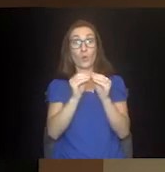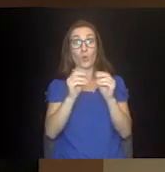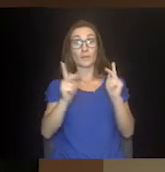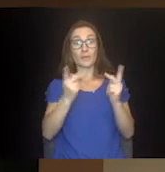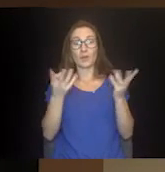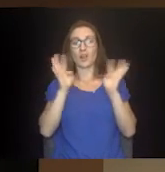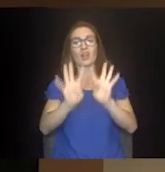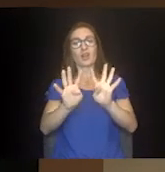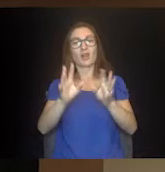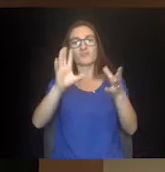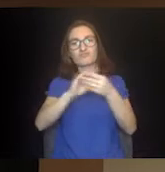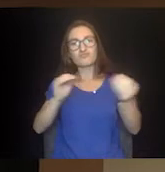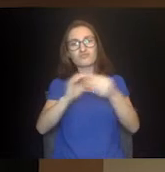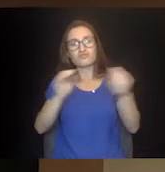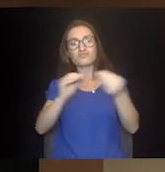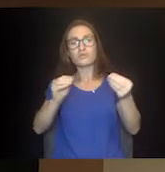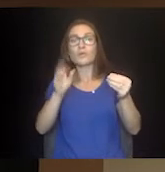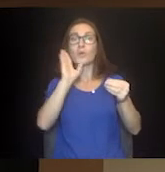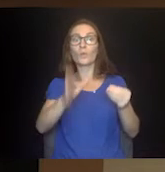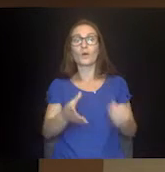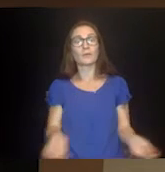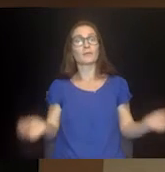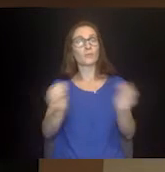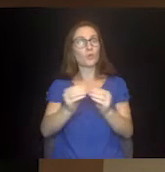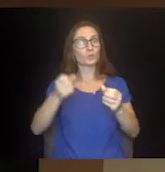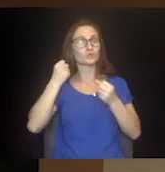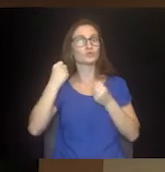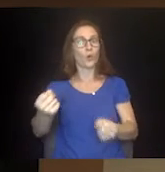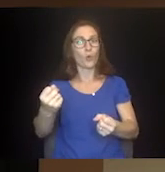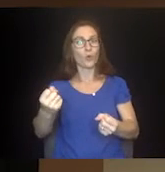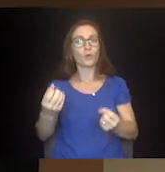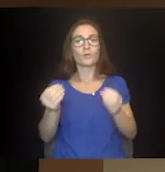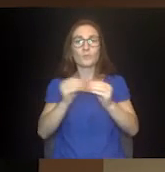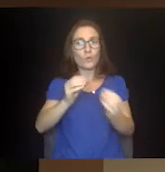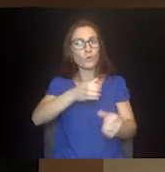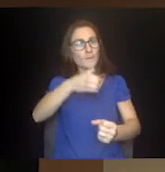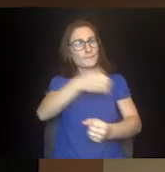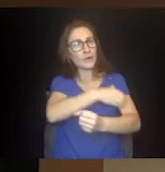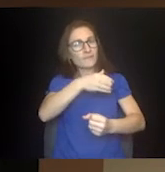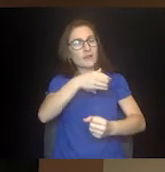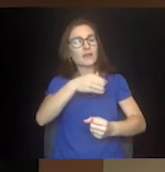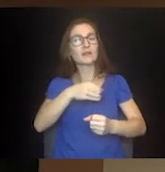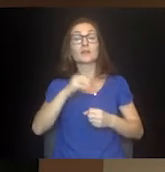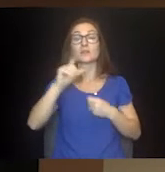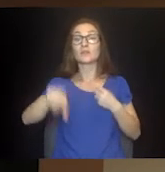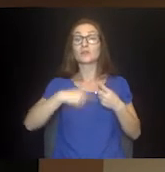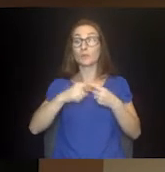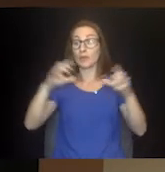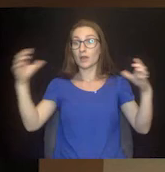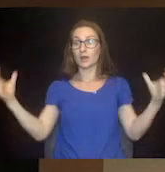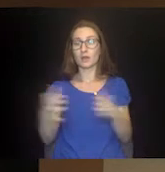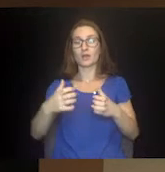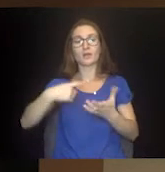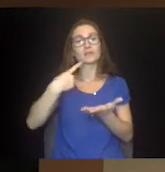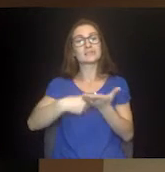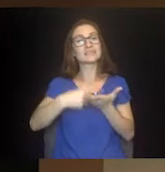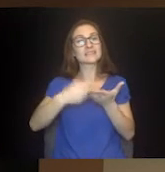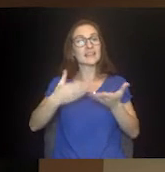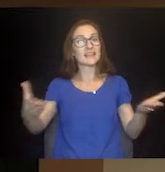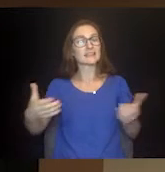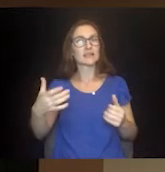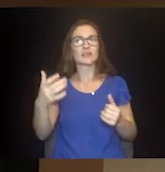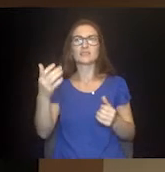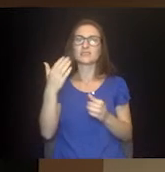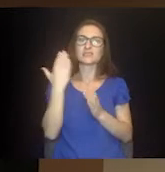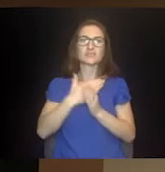people talking at once, you get heard way more when it's just one person. So when we do these events and we all get together and we're talking about all the things that bother